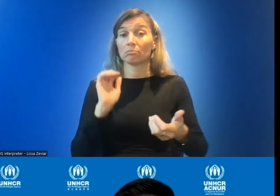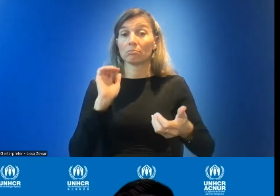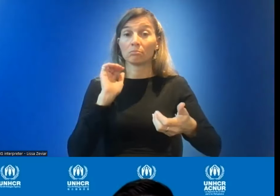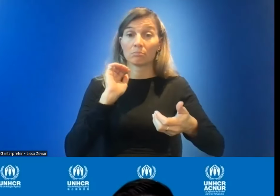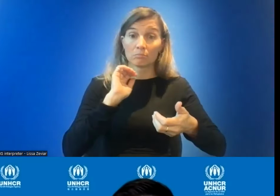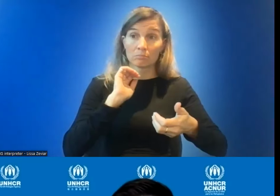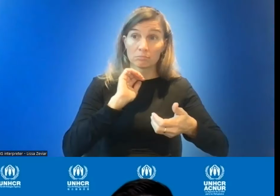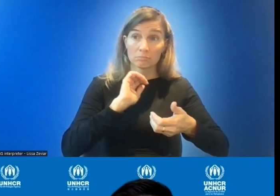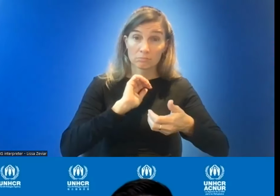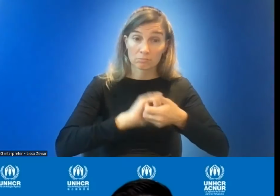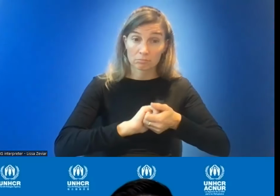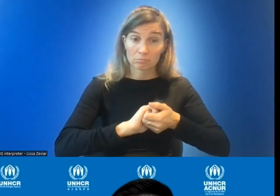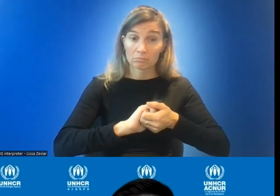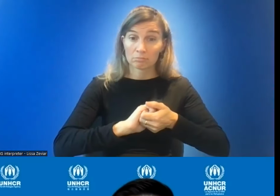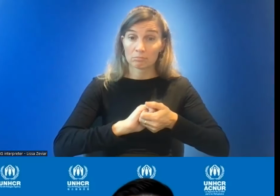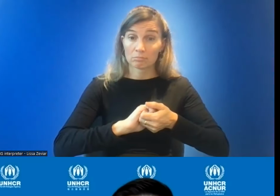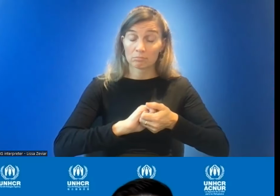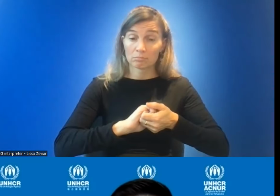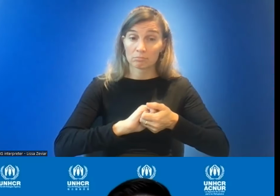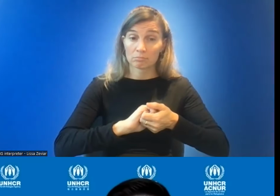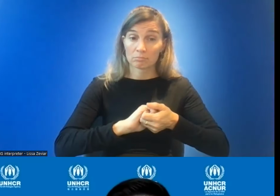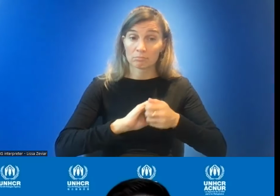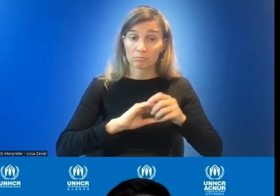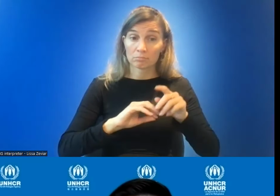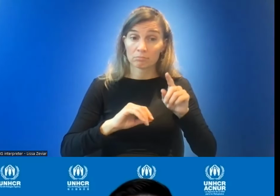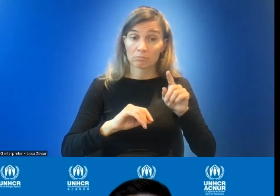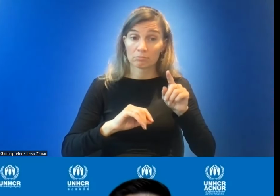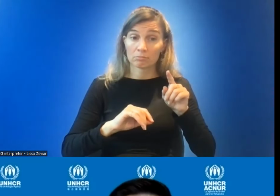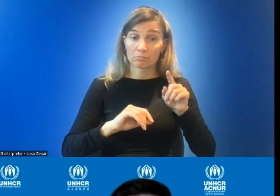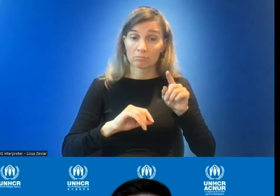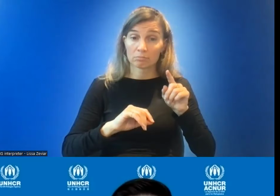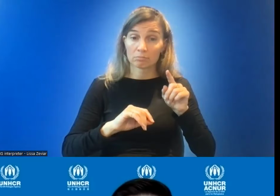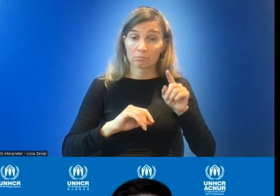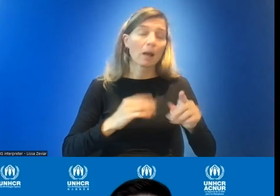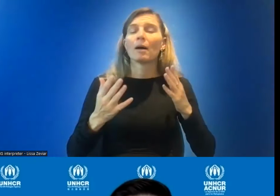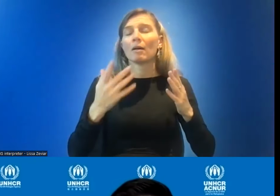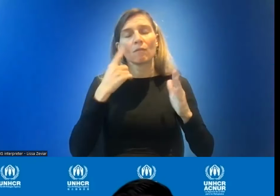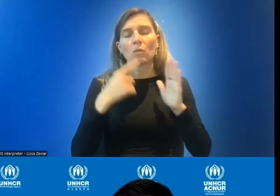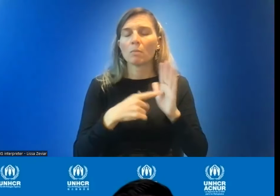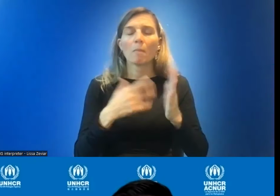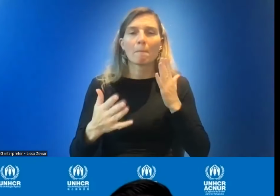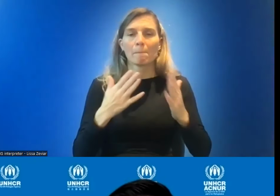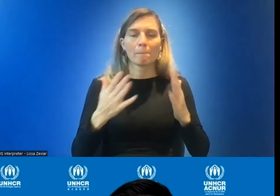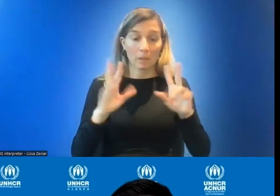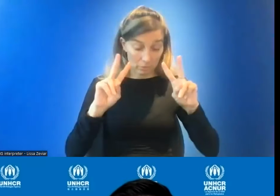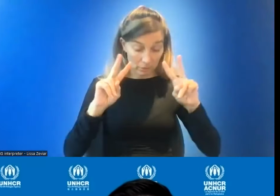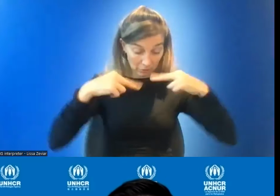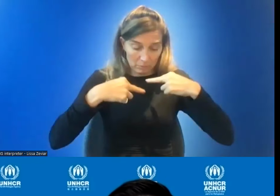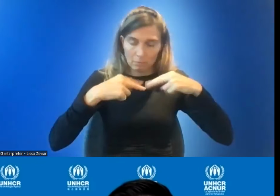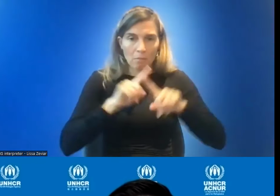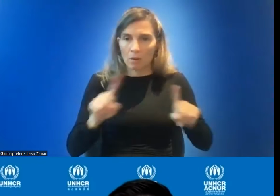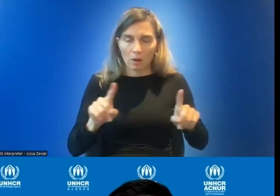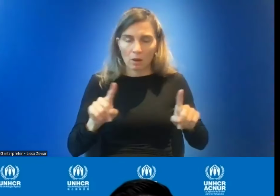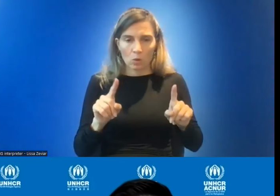be at the very first moment their own constituency, right? Given that this is an issue, as I was mentioning in the